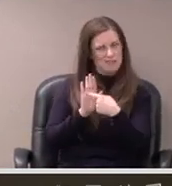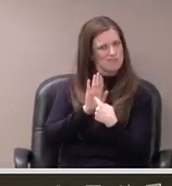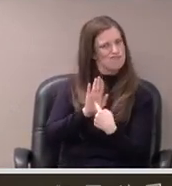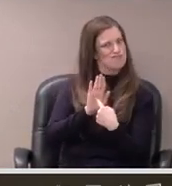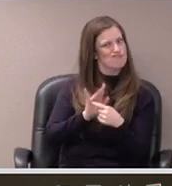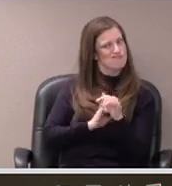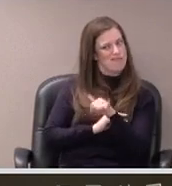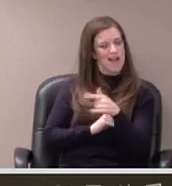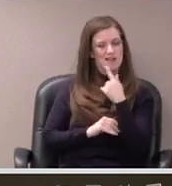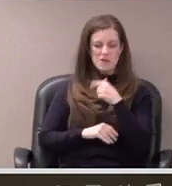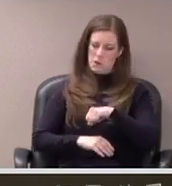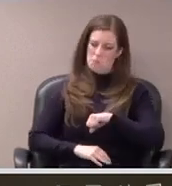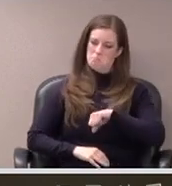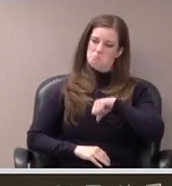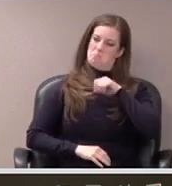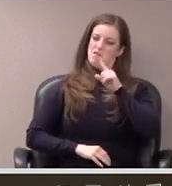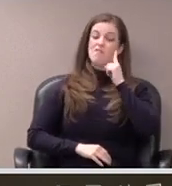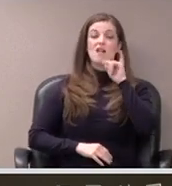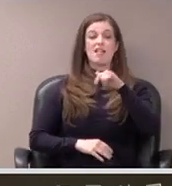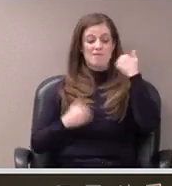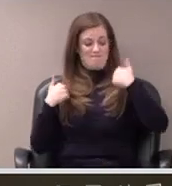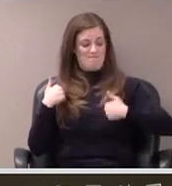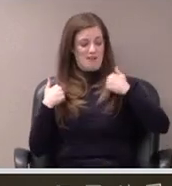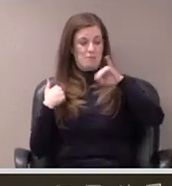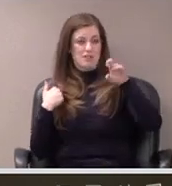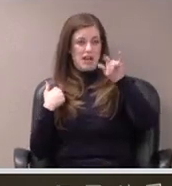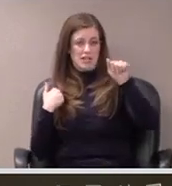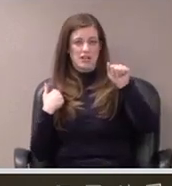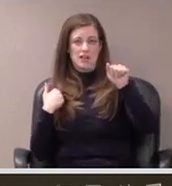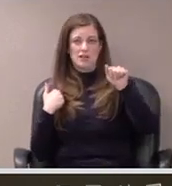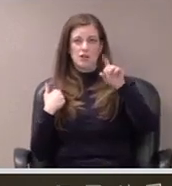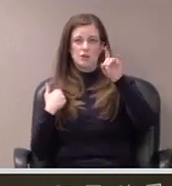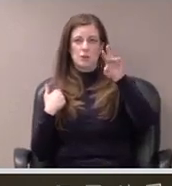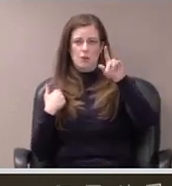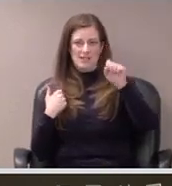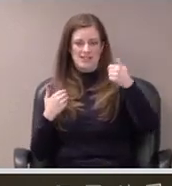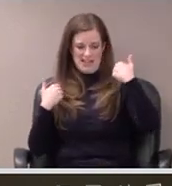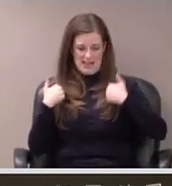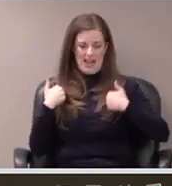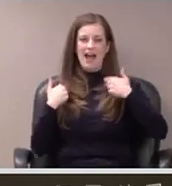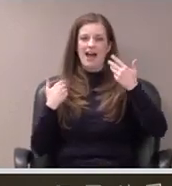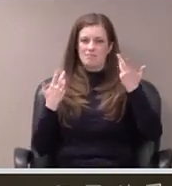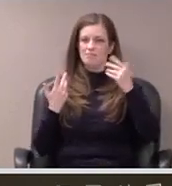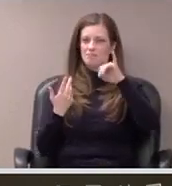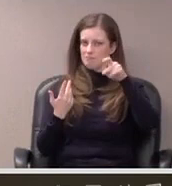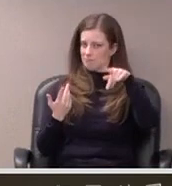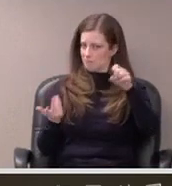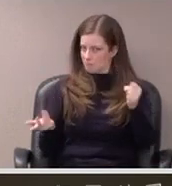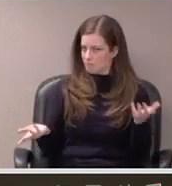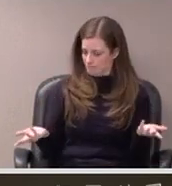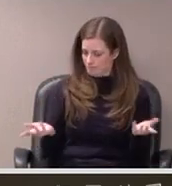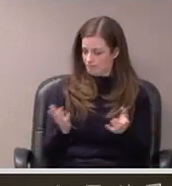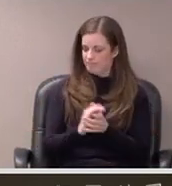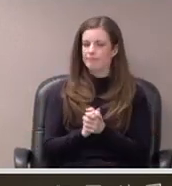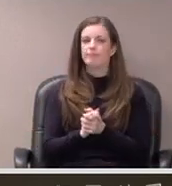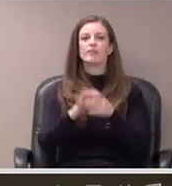I'm proud of them for that. I am Jessica Duenas, and I am JCPS.